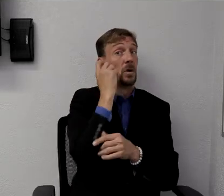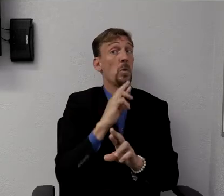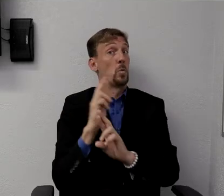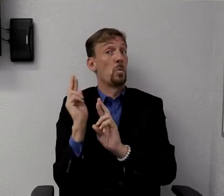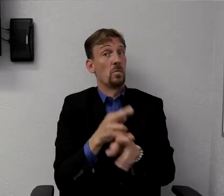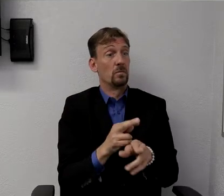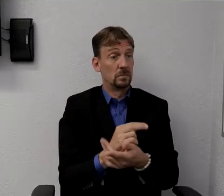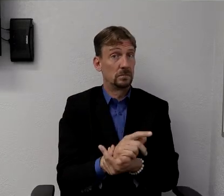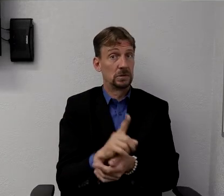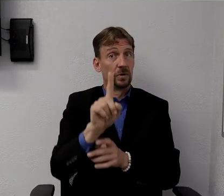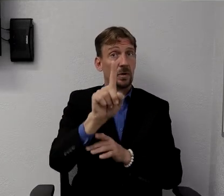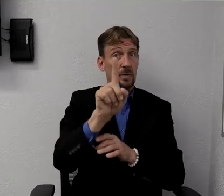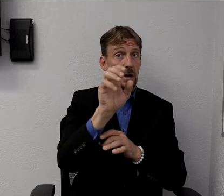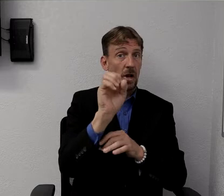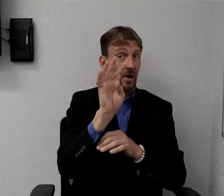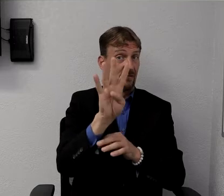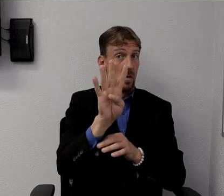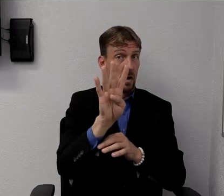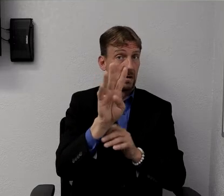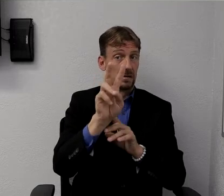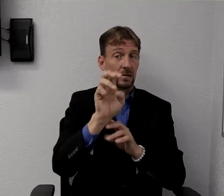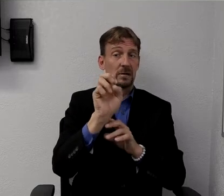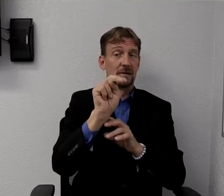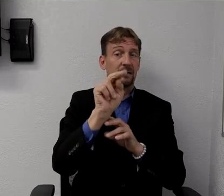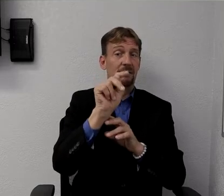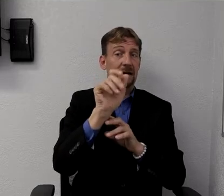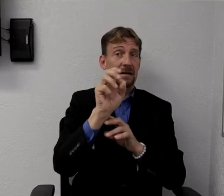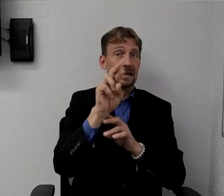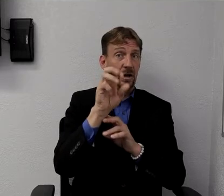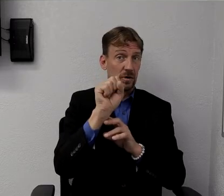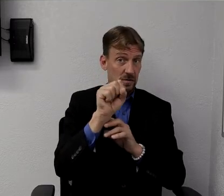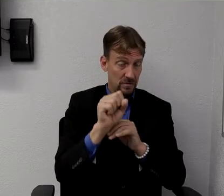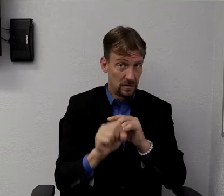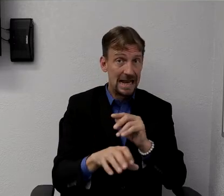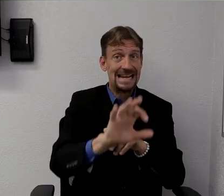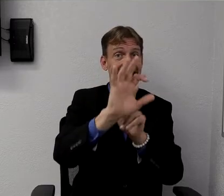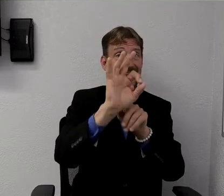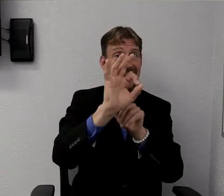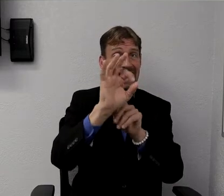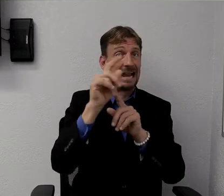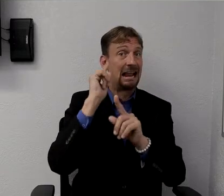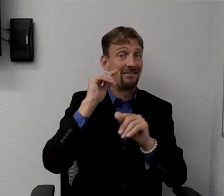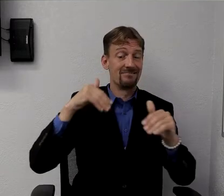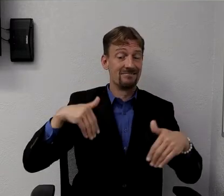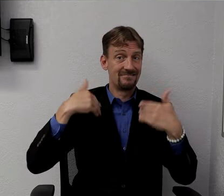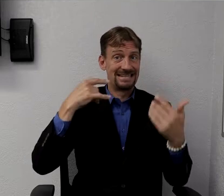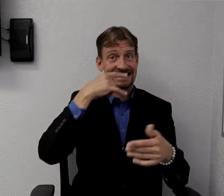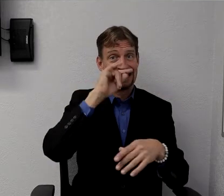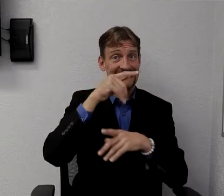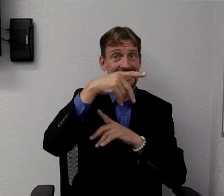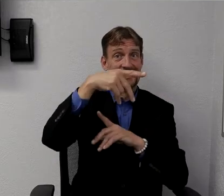104 ventilators, of which 9 are pediatric ventilators. So I've been corrected. I wasn't very far off. We